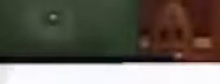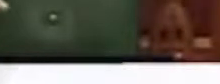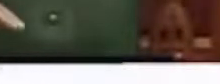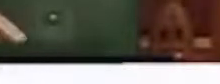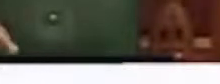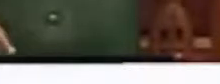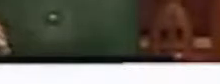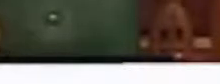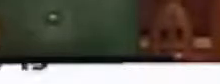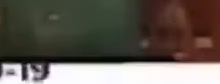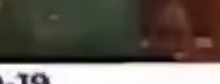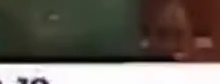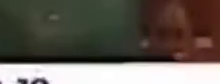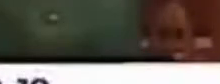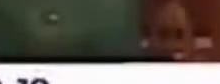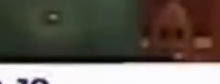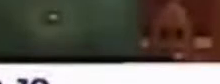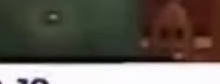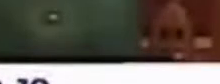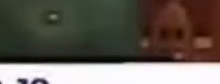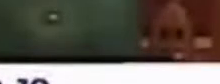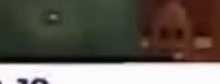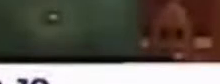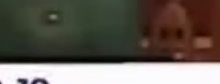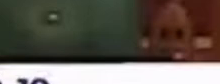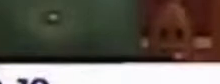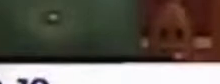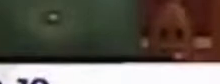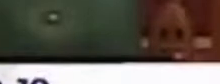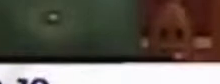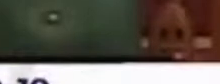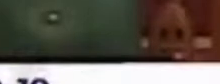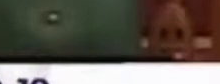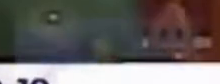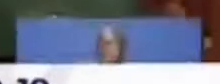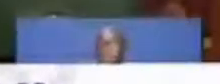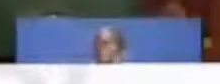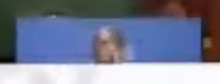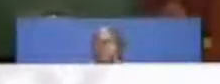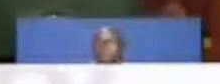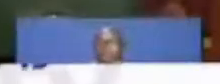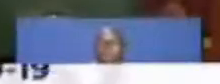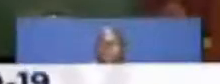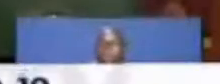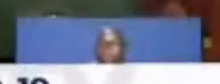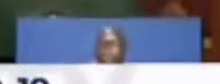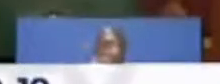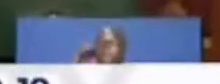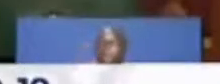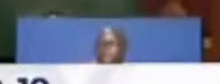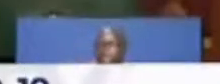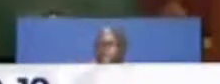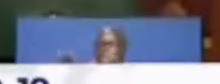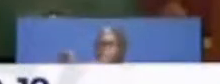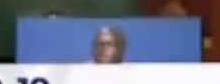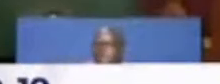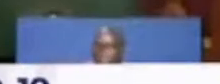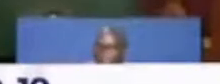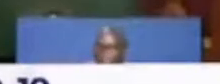state officials and officers to whom the powers of our nation have been delegated to.